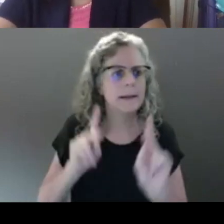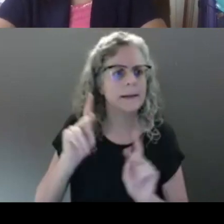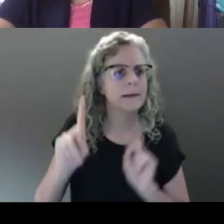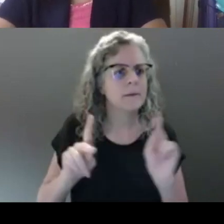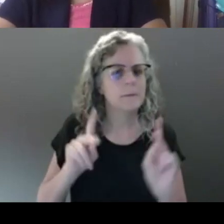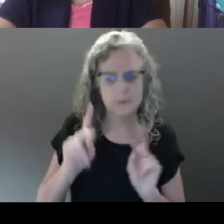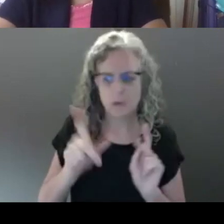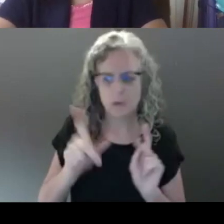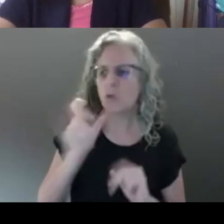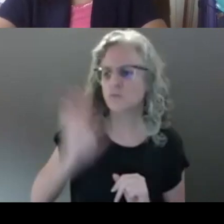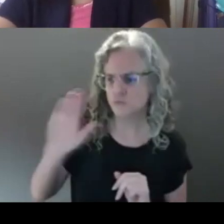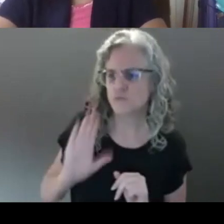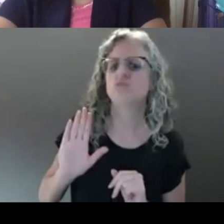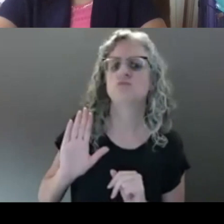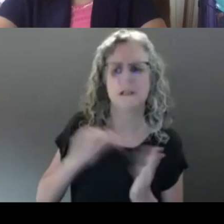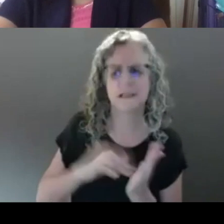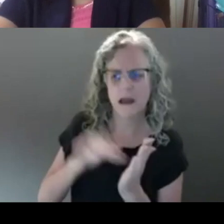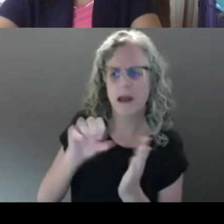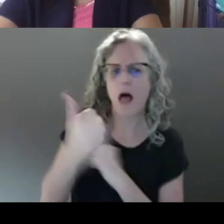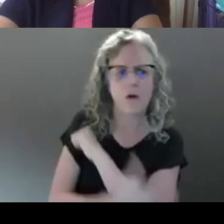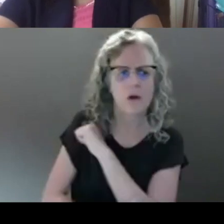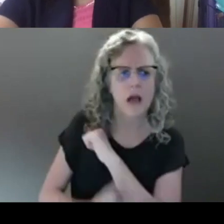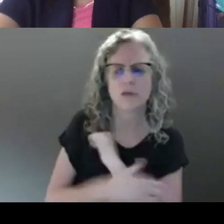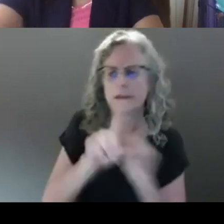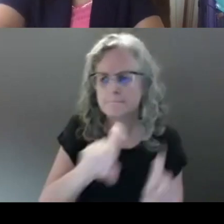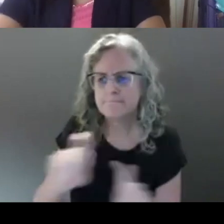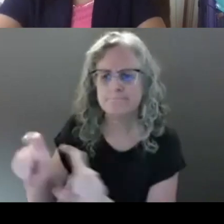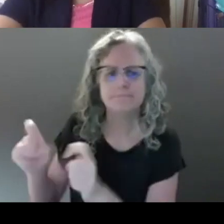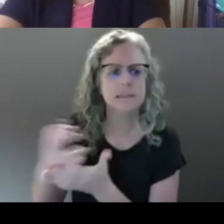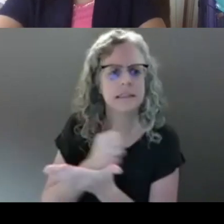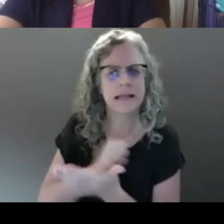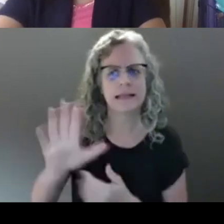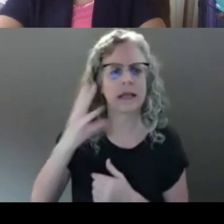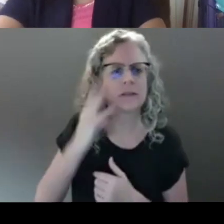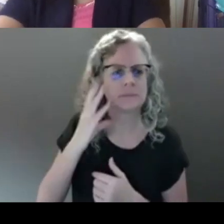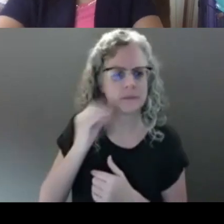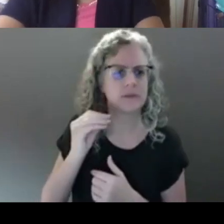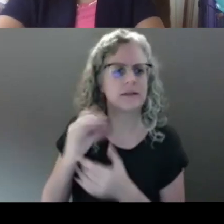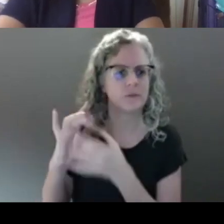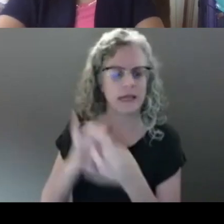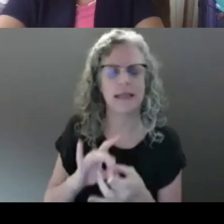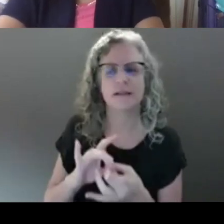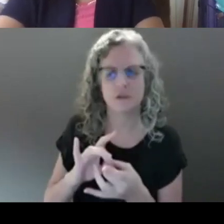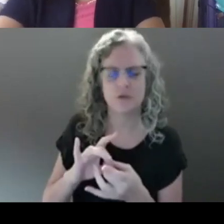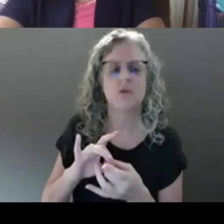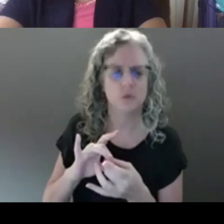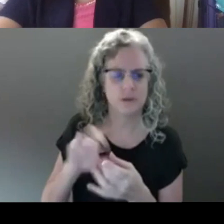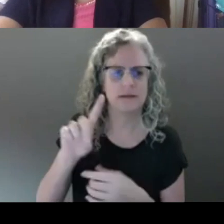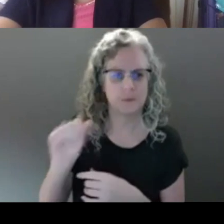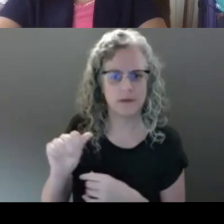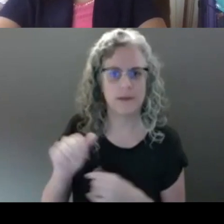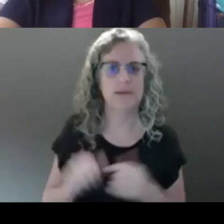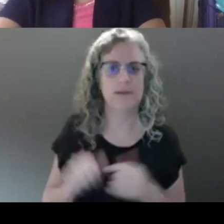exchange. There's also a campaign going on right now with Crip Camp, a new film that came out that